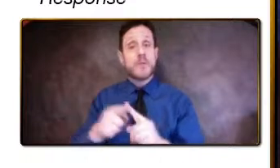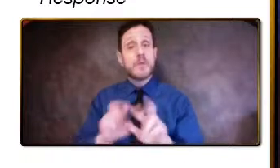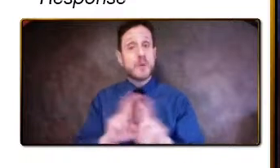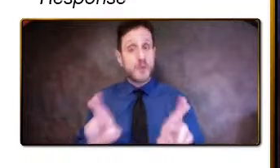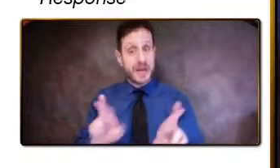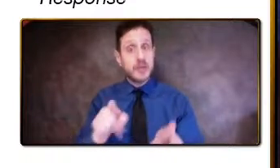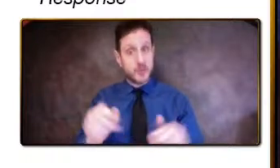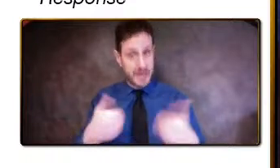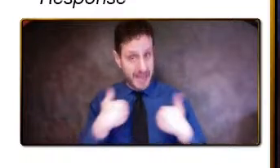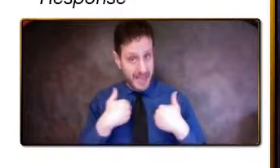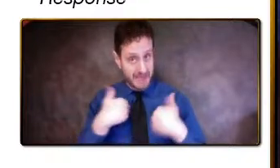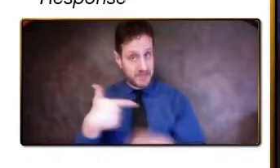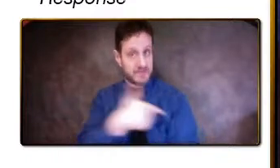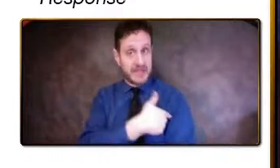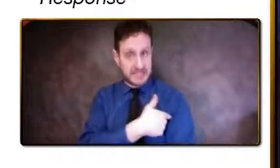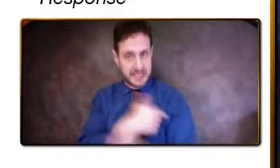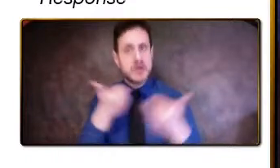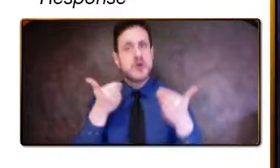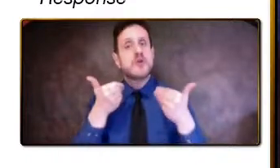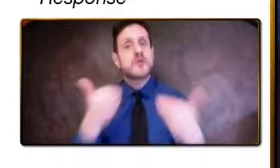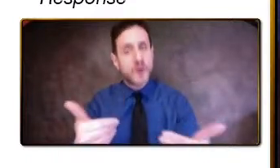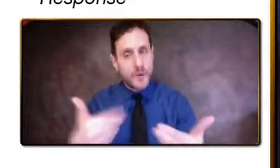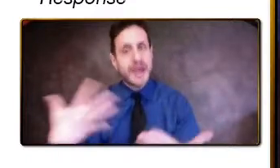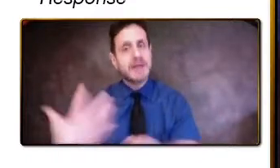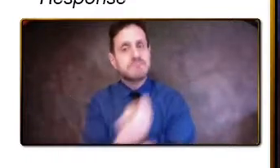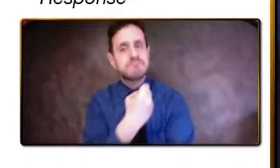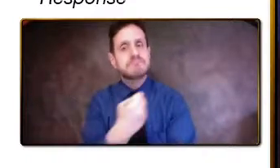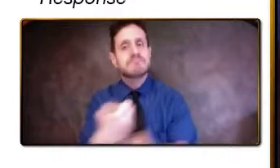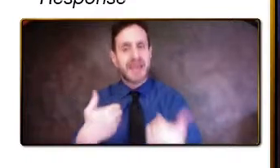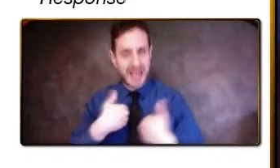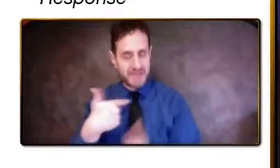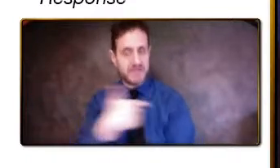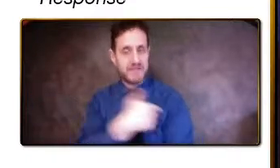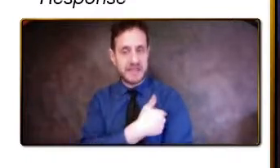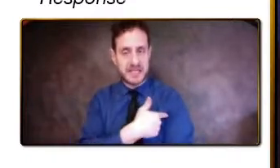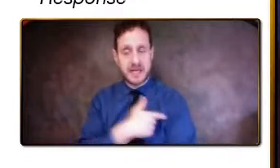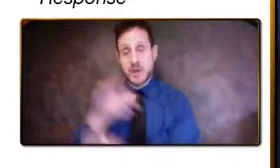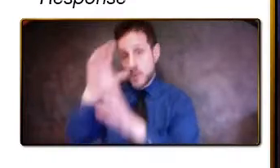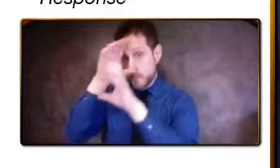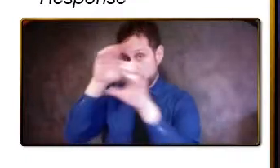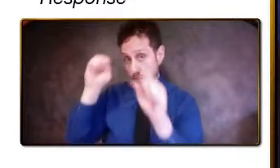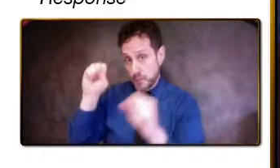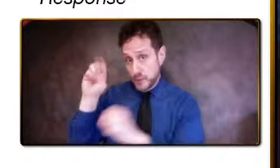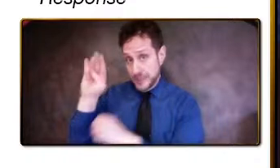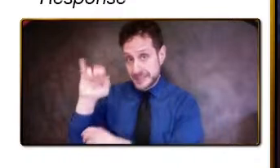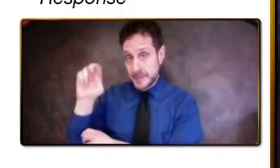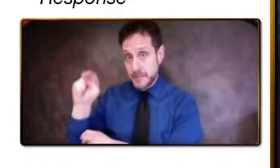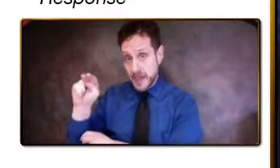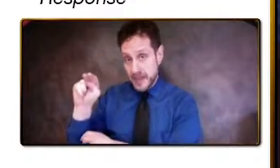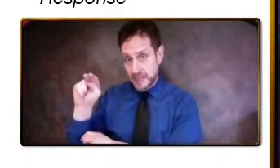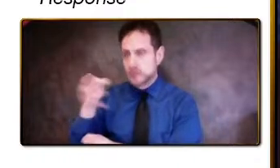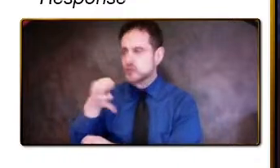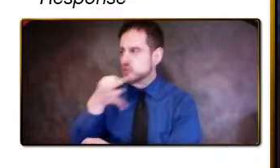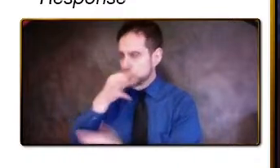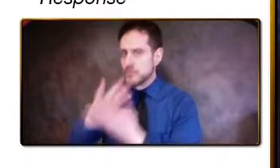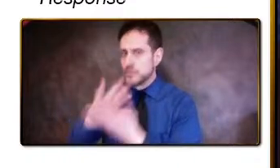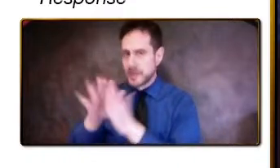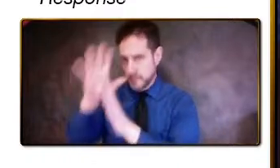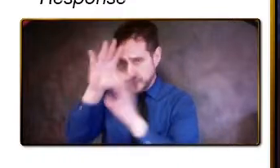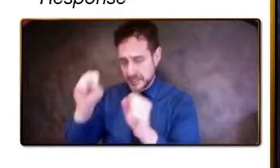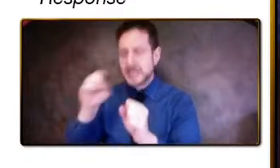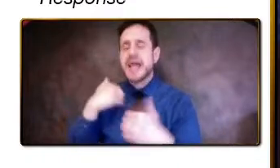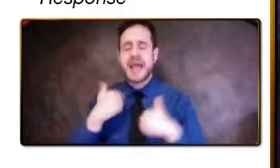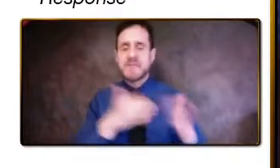Yesterday, President-elect Biden put out a serious and deliberate plan to accelerate bringing an end to this pandemic. I've had